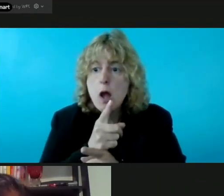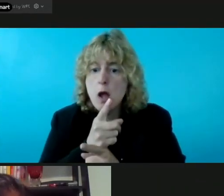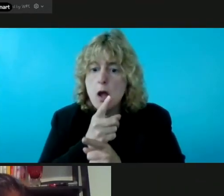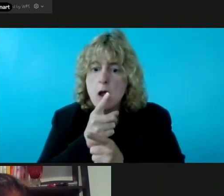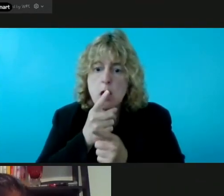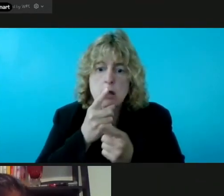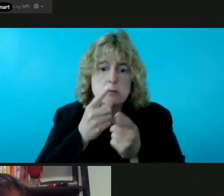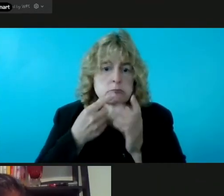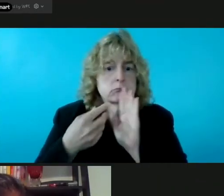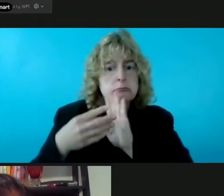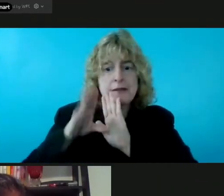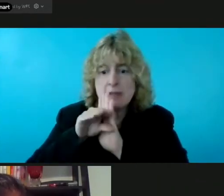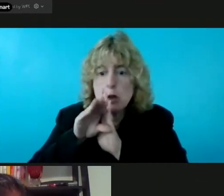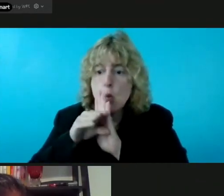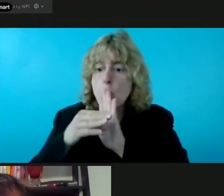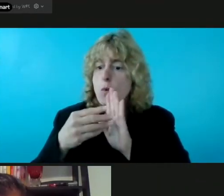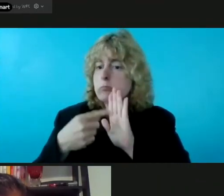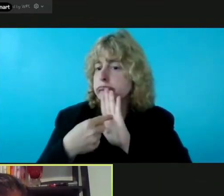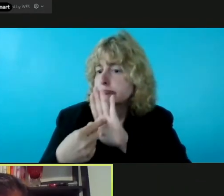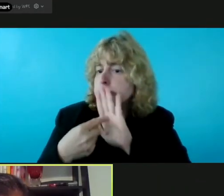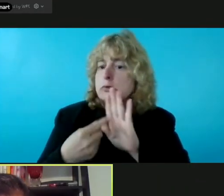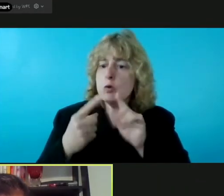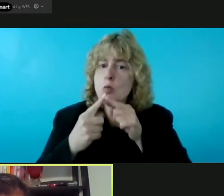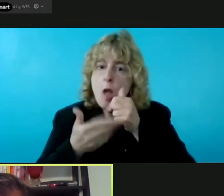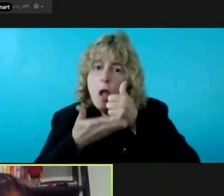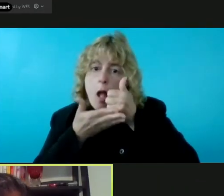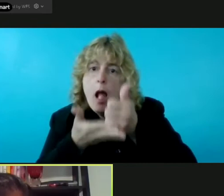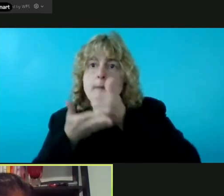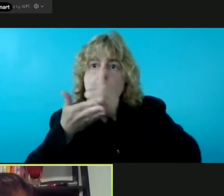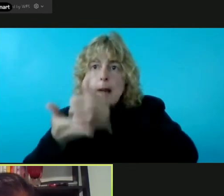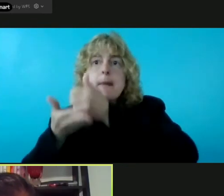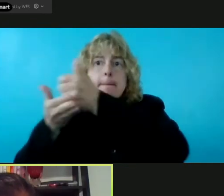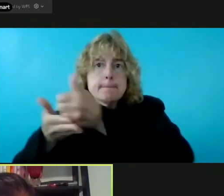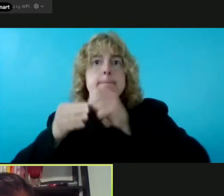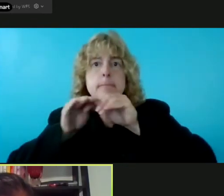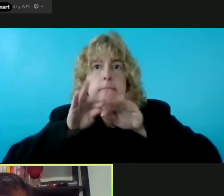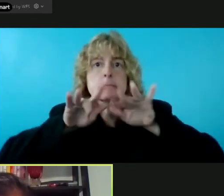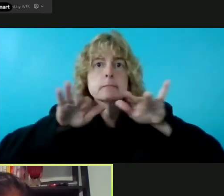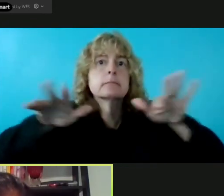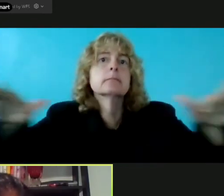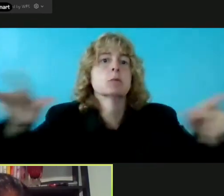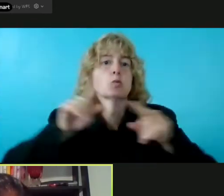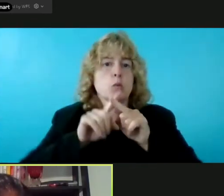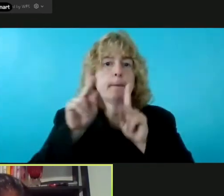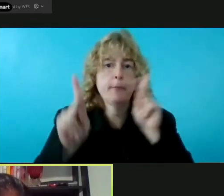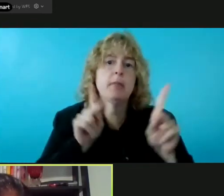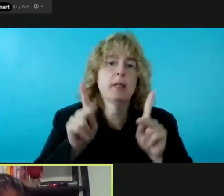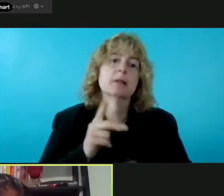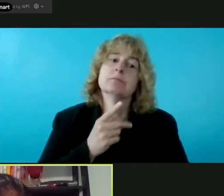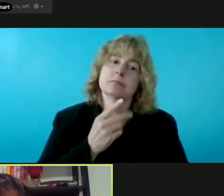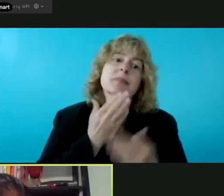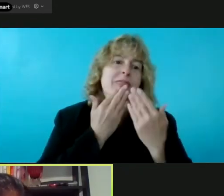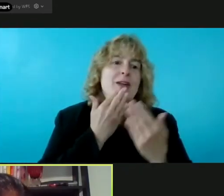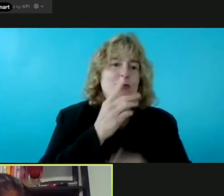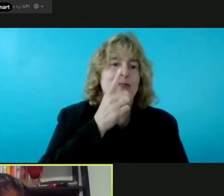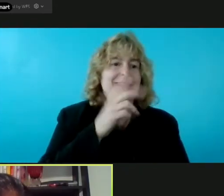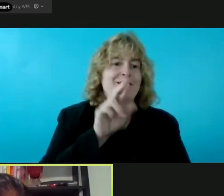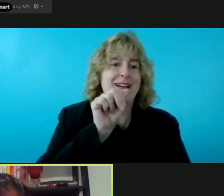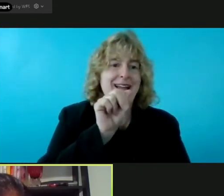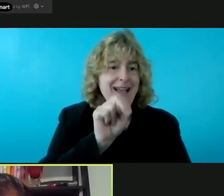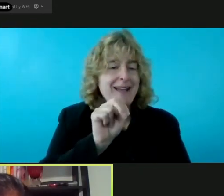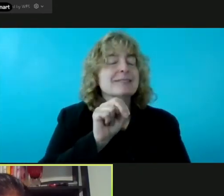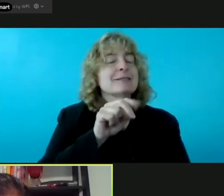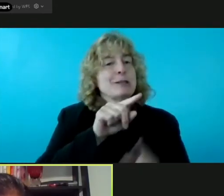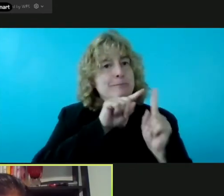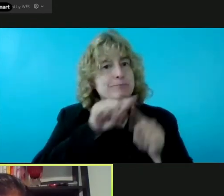look forward to that continued partnership. Wonderful. Dr. Ahn, we really appreciate your being here today. The information that you shared was